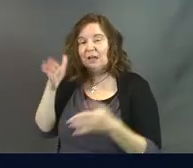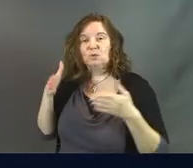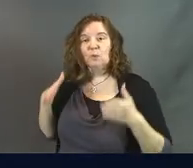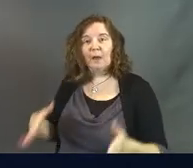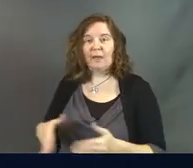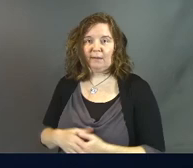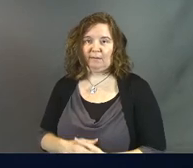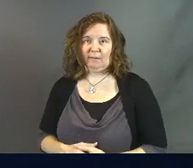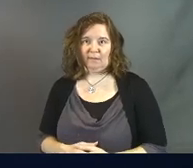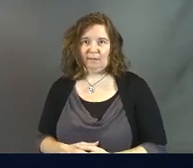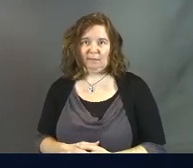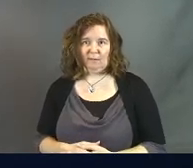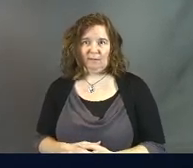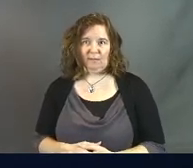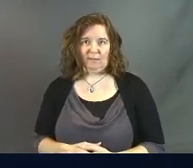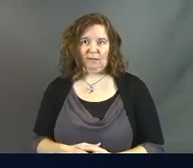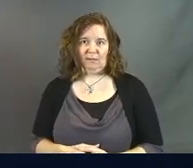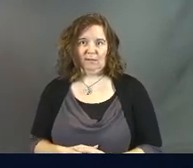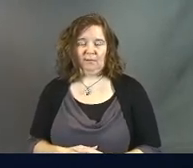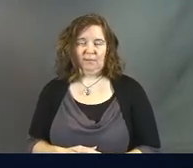way.